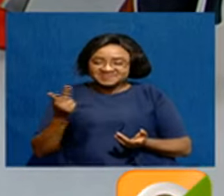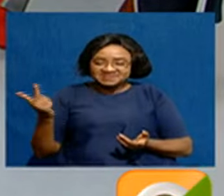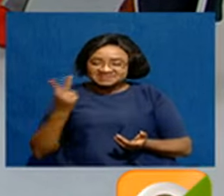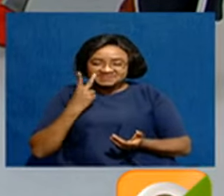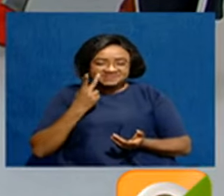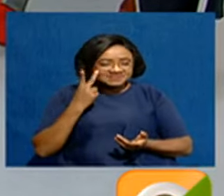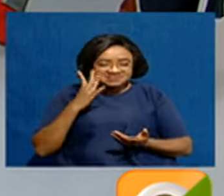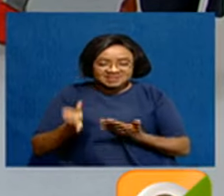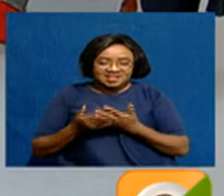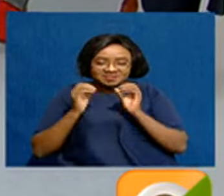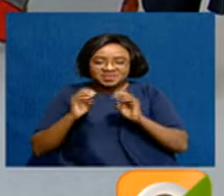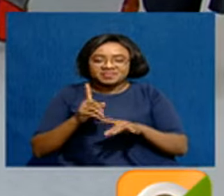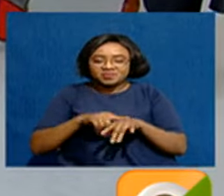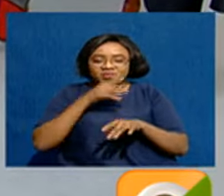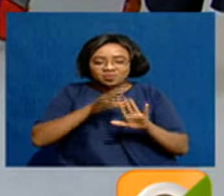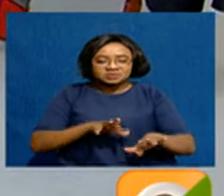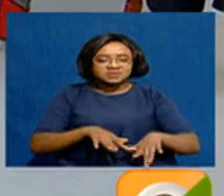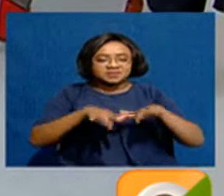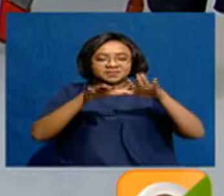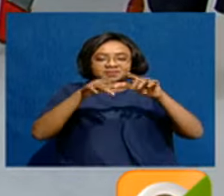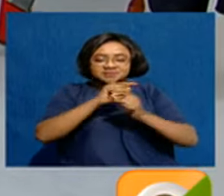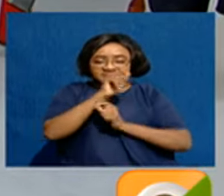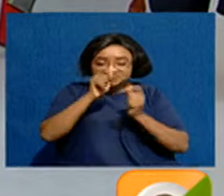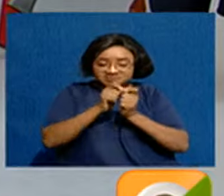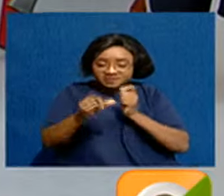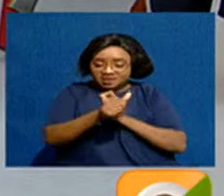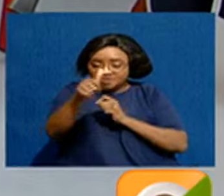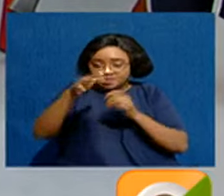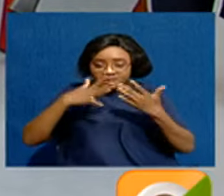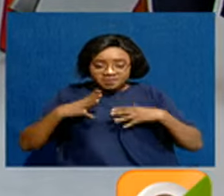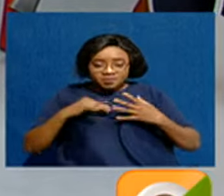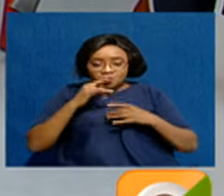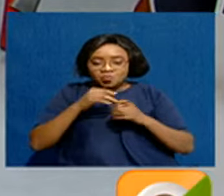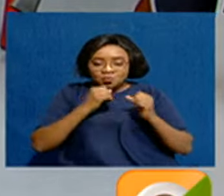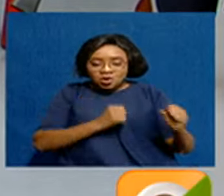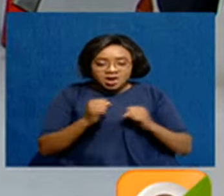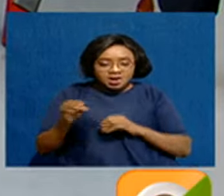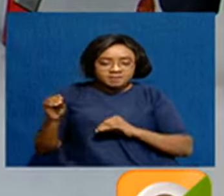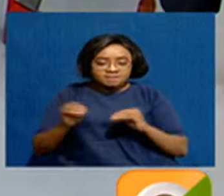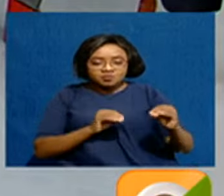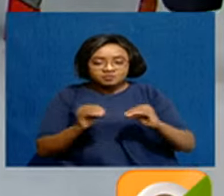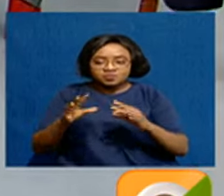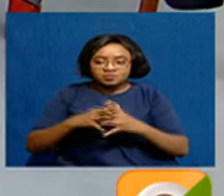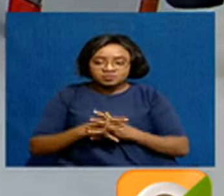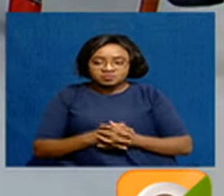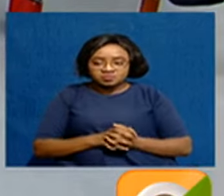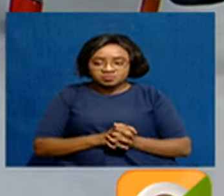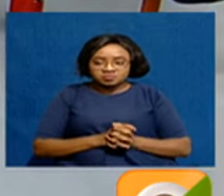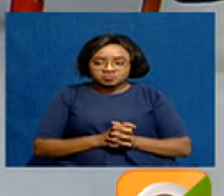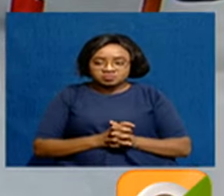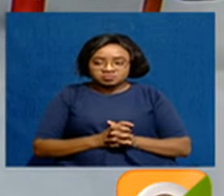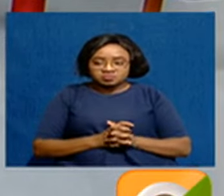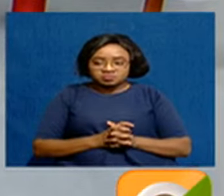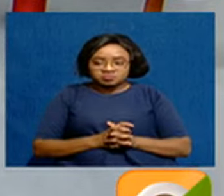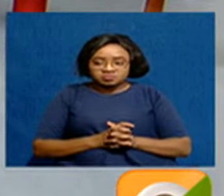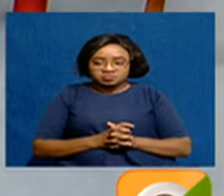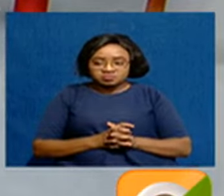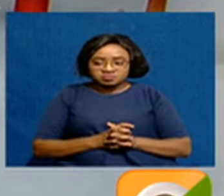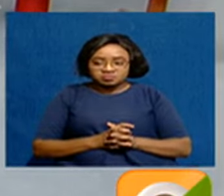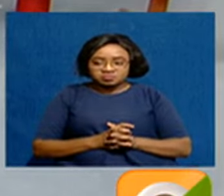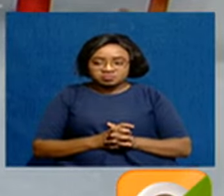people couldn't, inaccessible areas. Like where? What do you mean, like where? Like where?